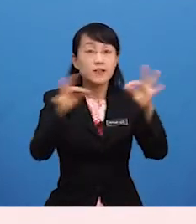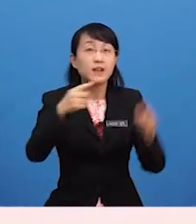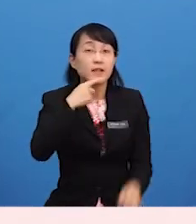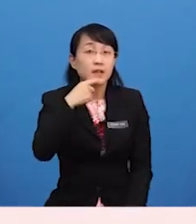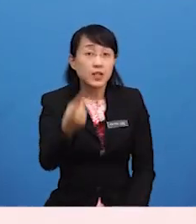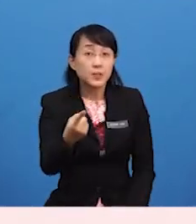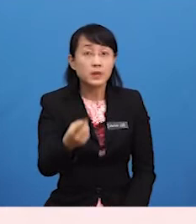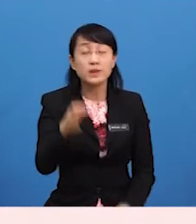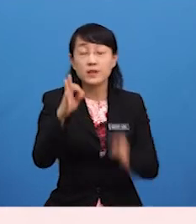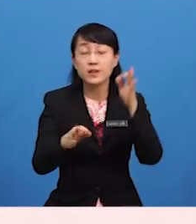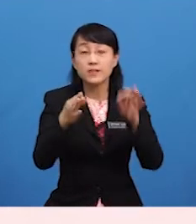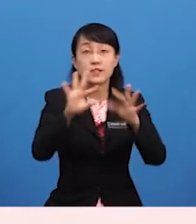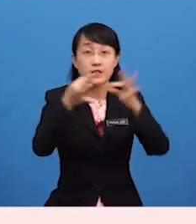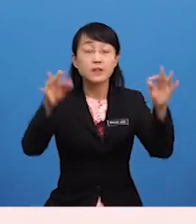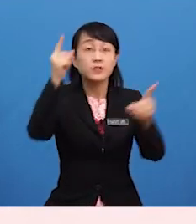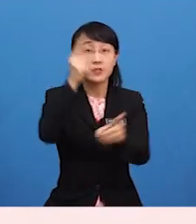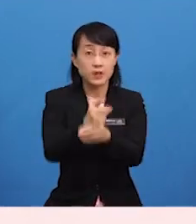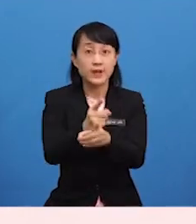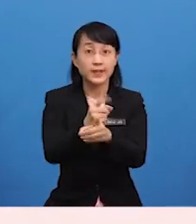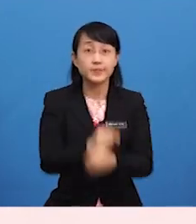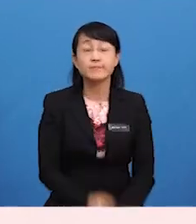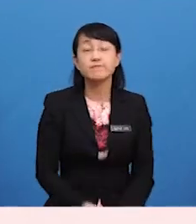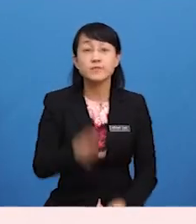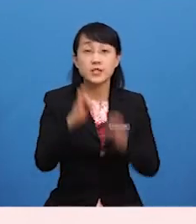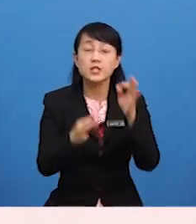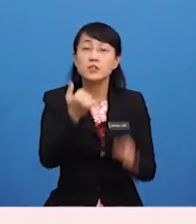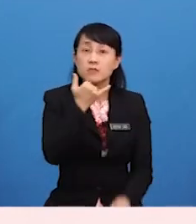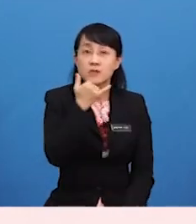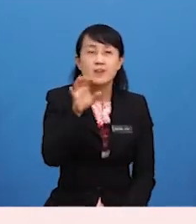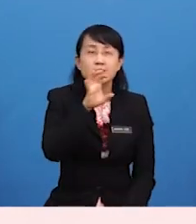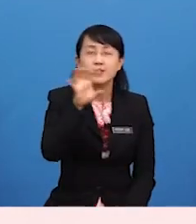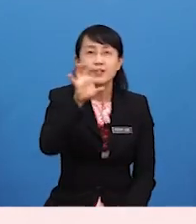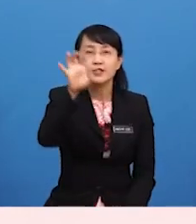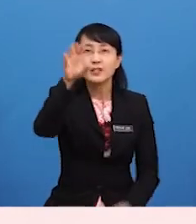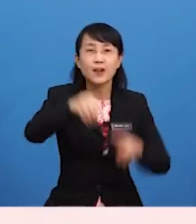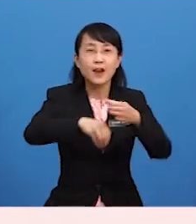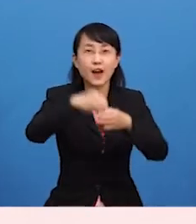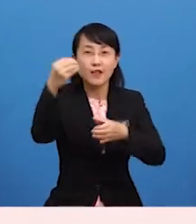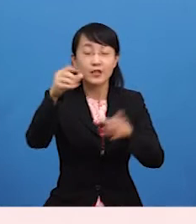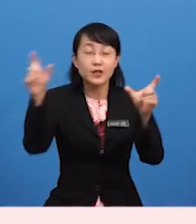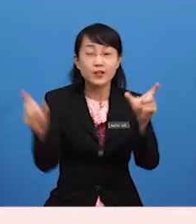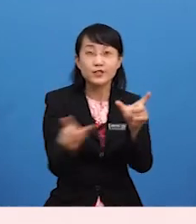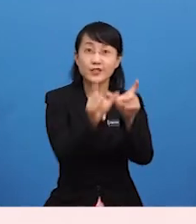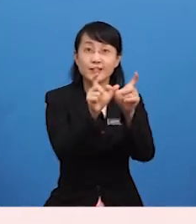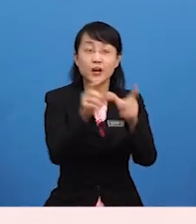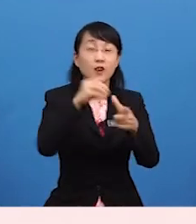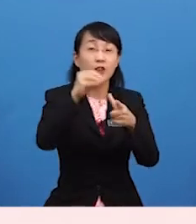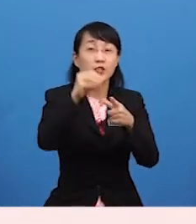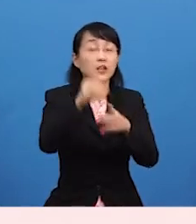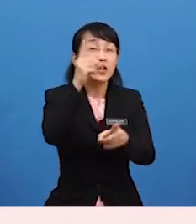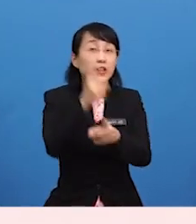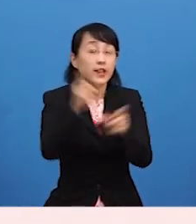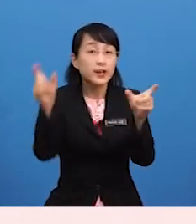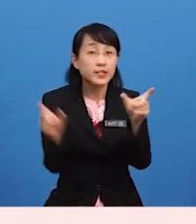if the sentence is correct. If it is not, shout out the conjunction, the correct